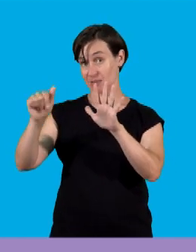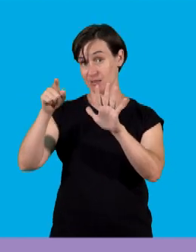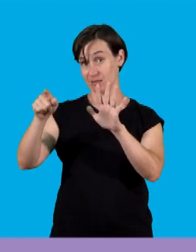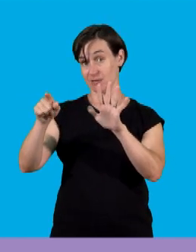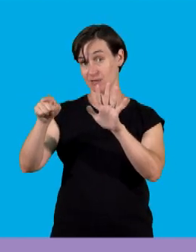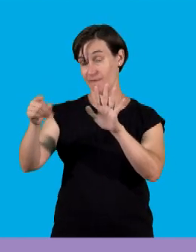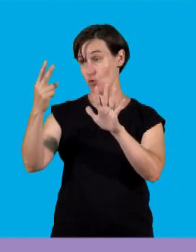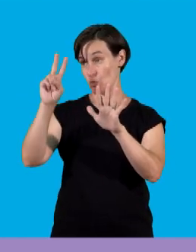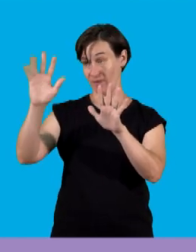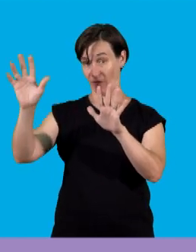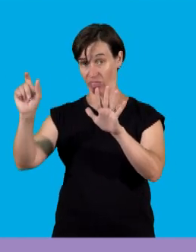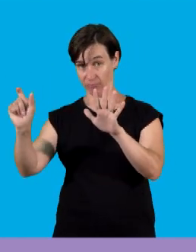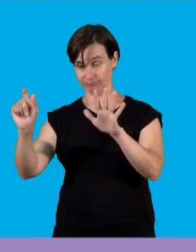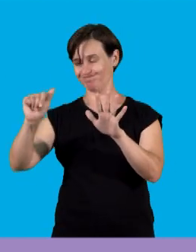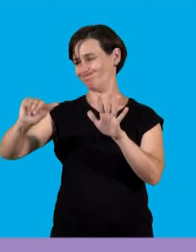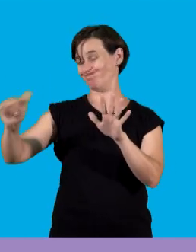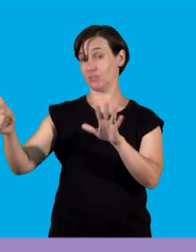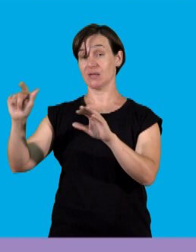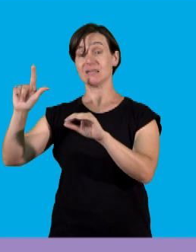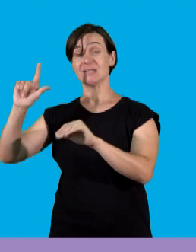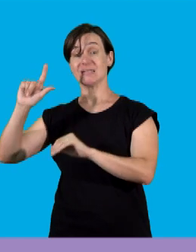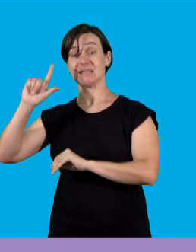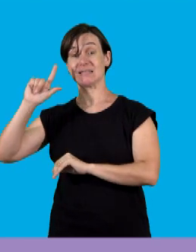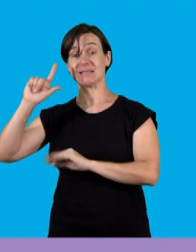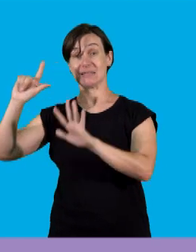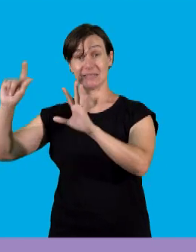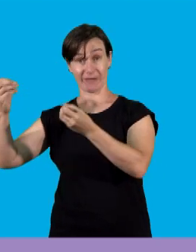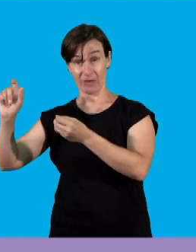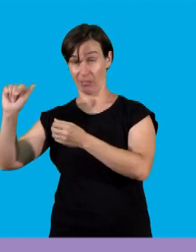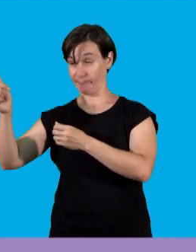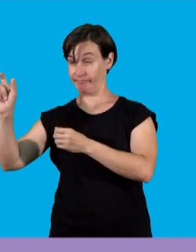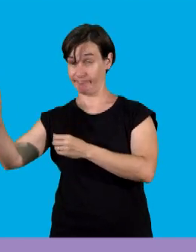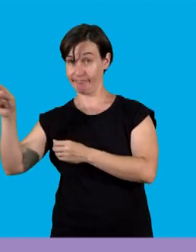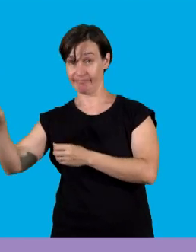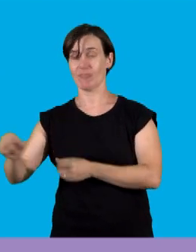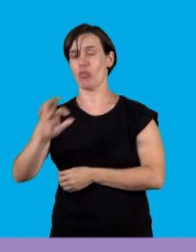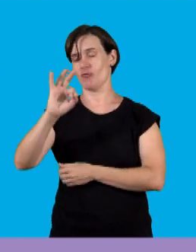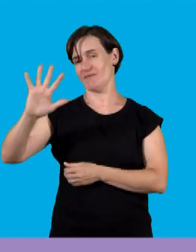126 for the 25th term, and